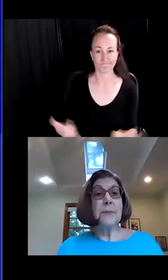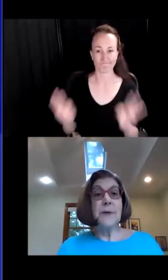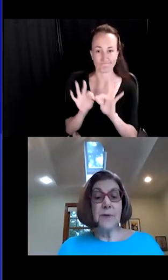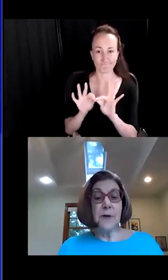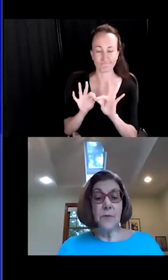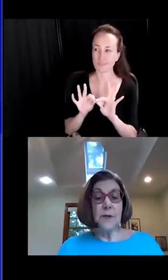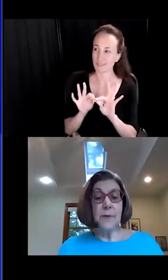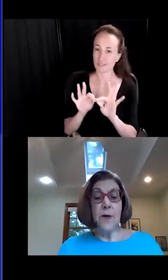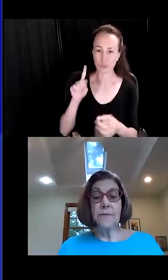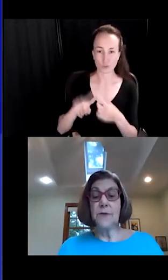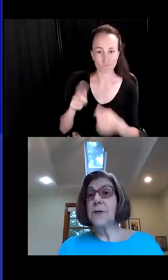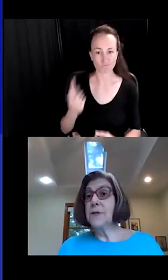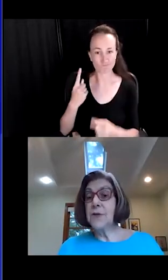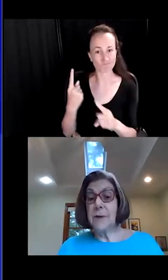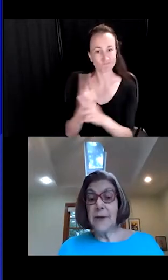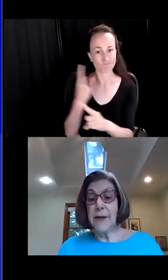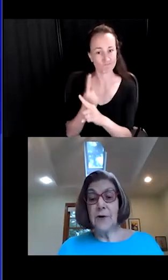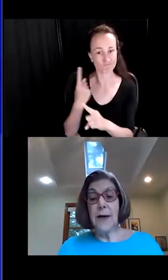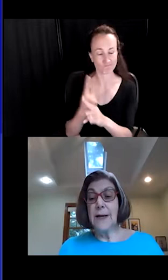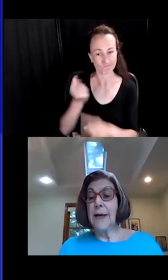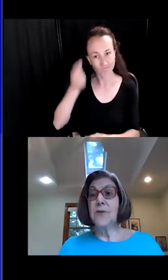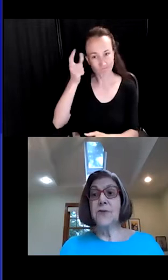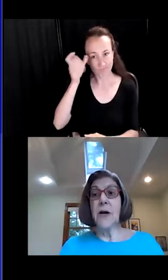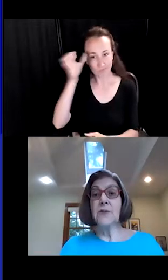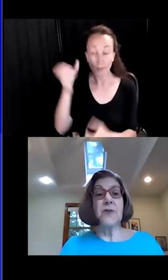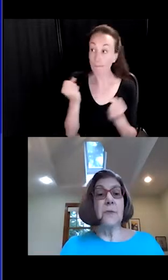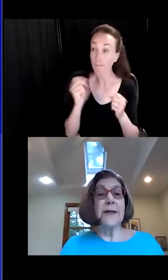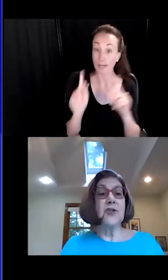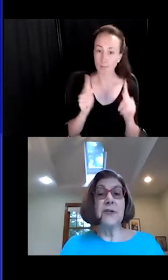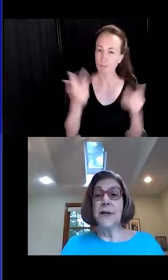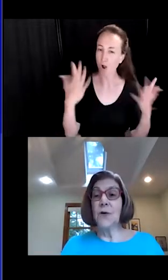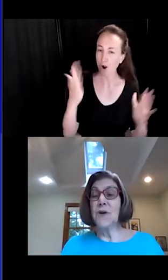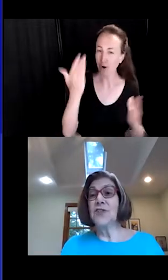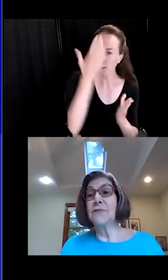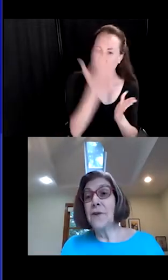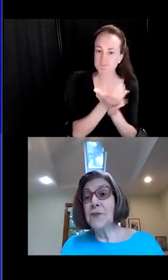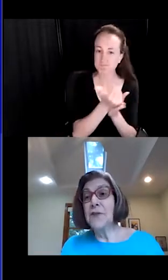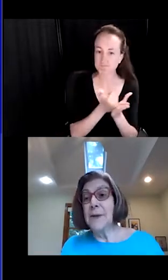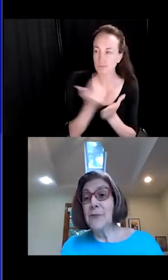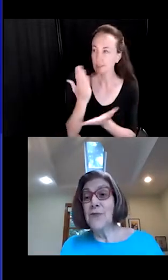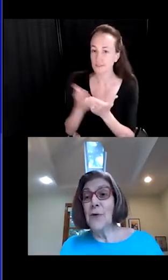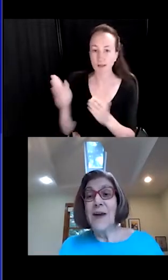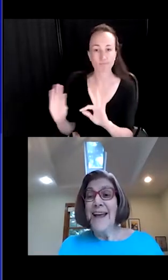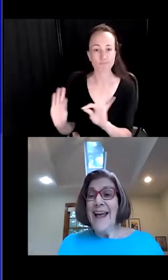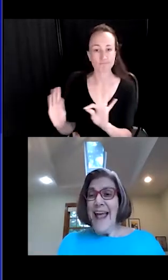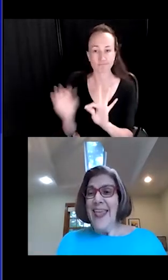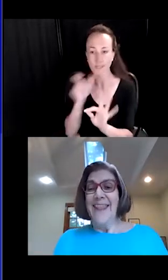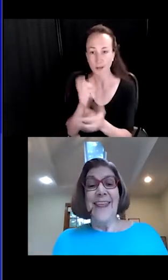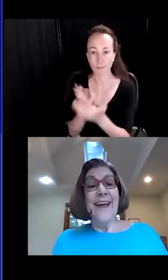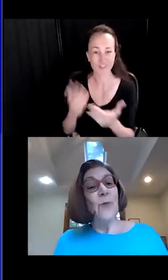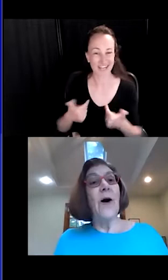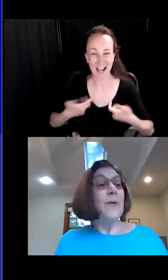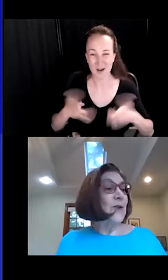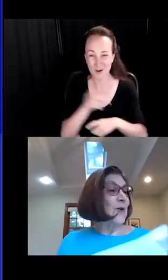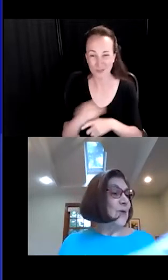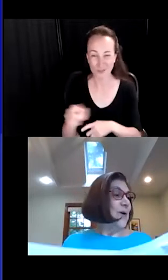know some people are really well versed in this topic area and others not so much. I don't want you to fall asleep. So